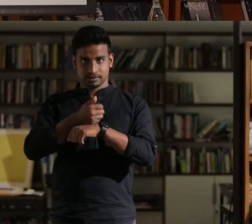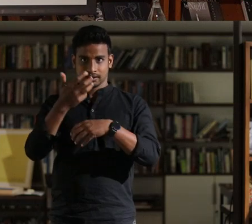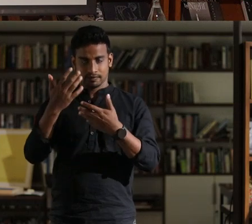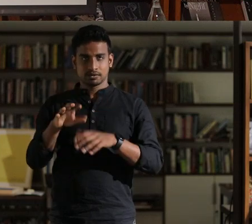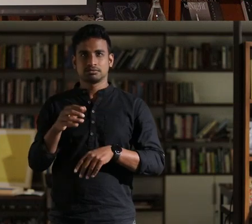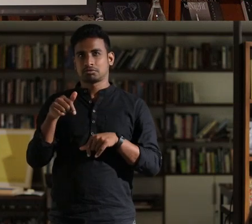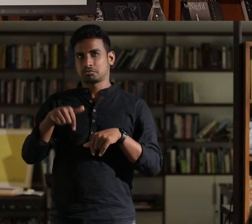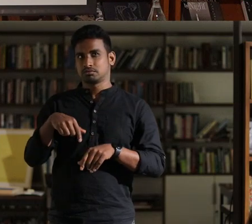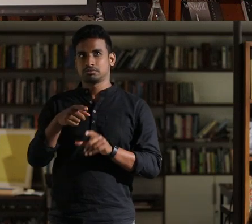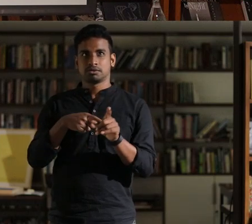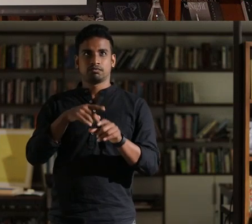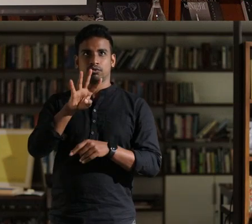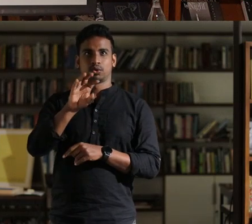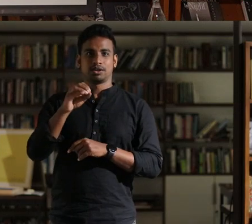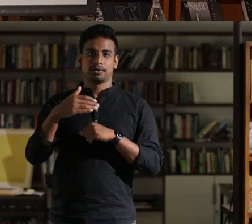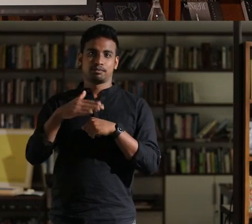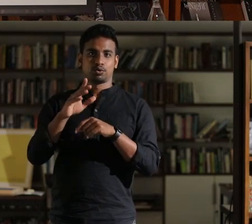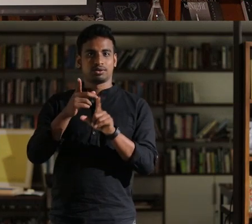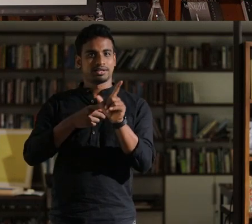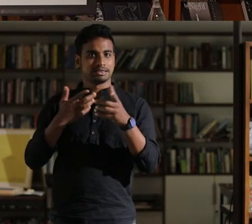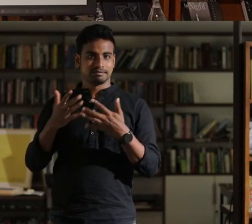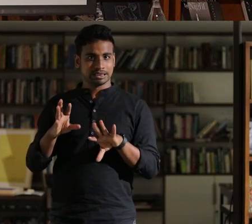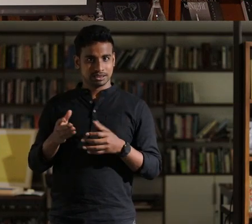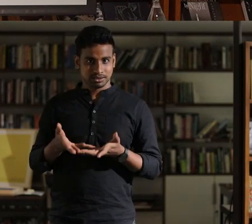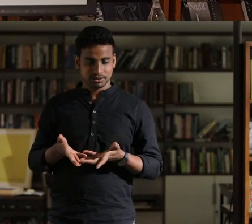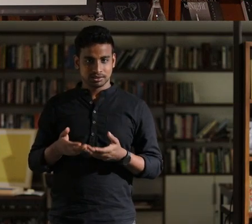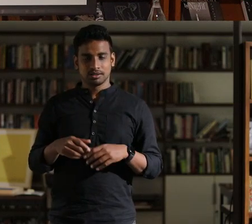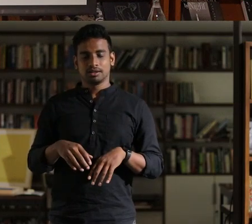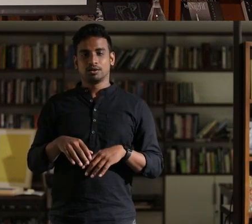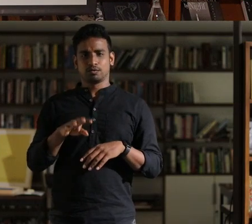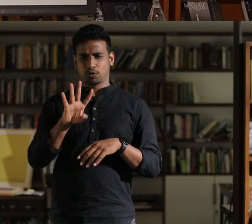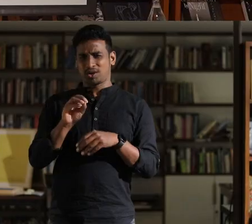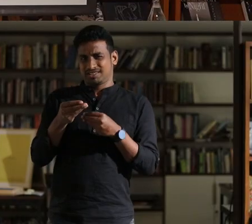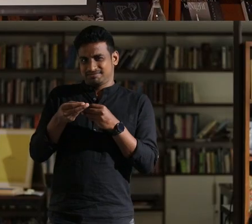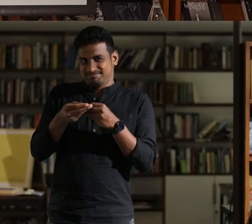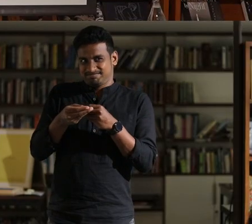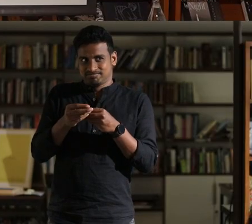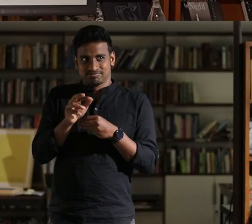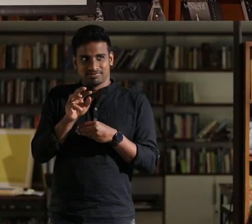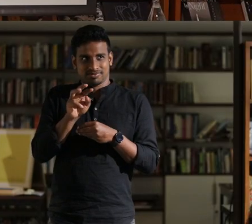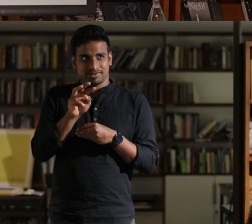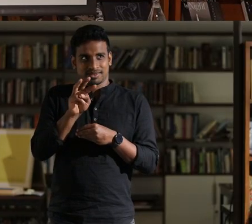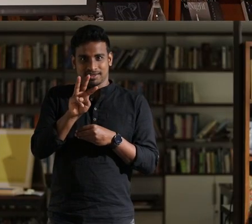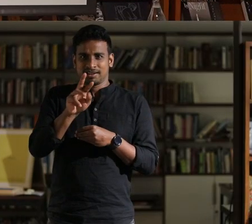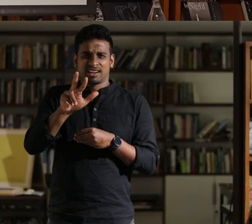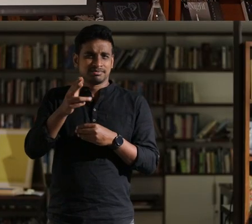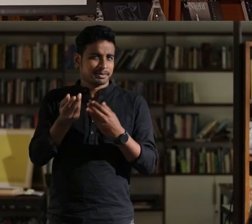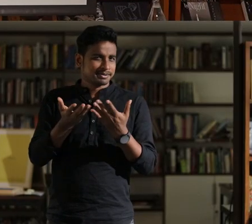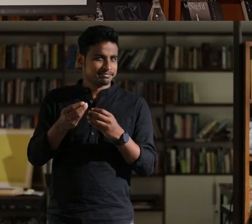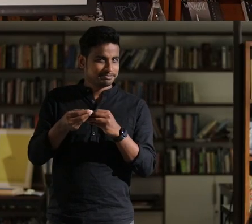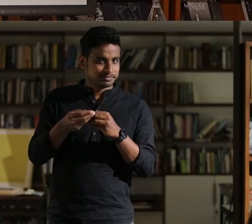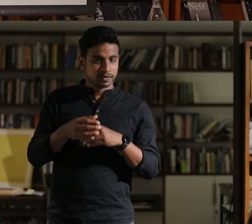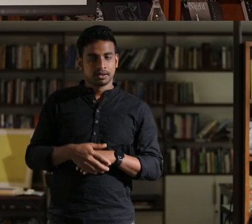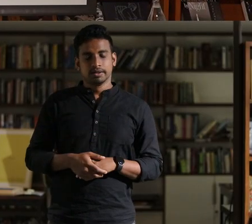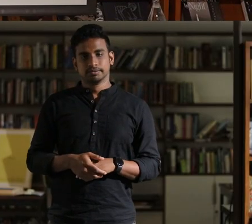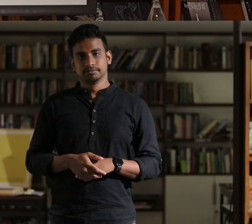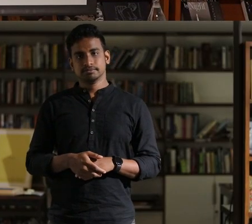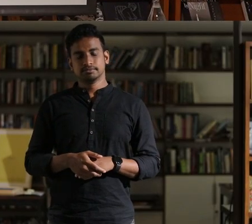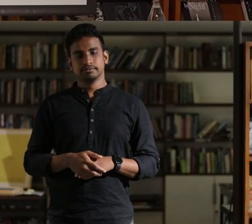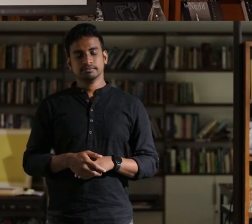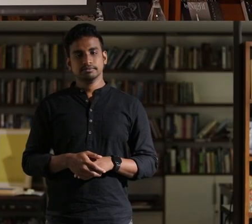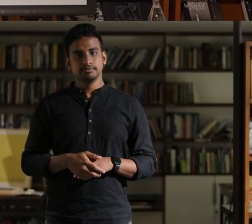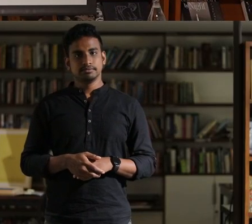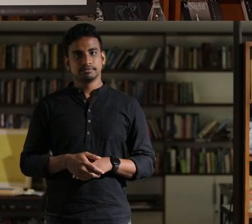it's like a 40-year-old museum, almost approaching 40, 38, something like that. And